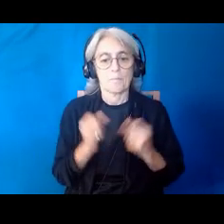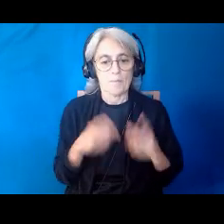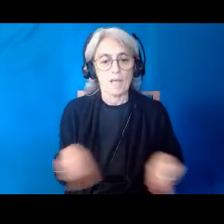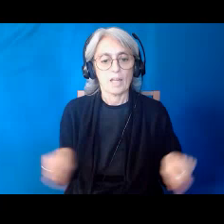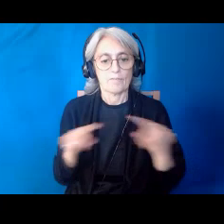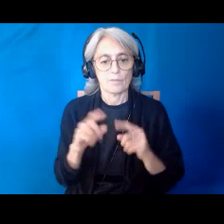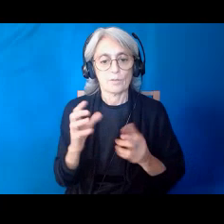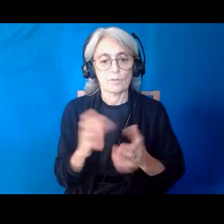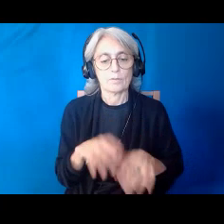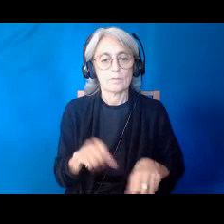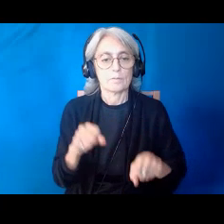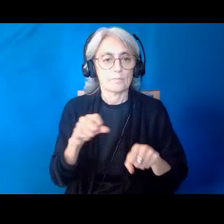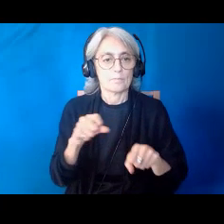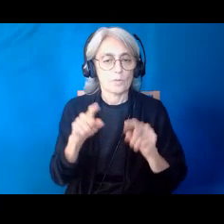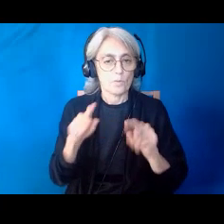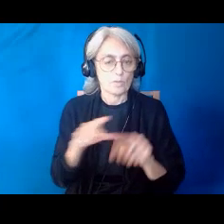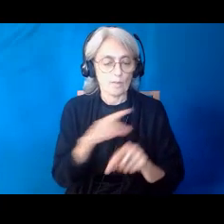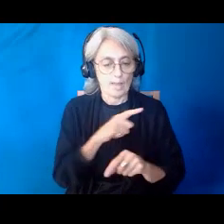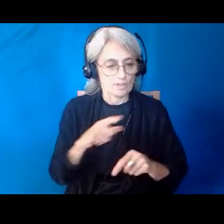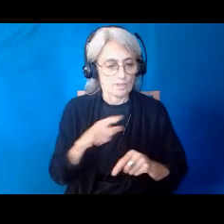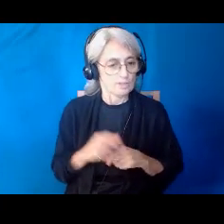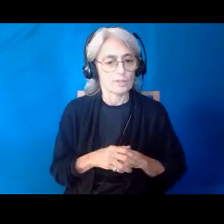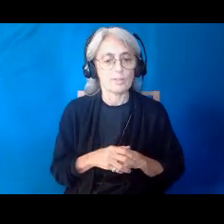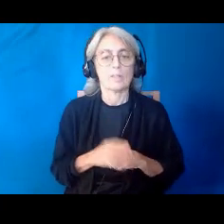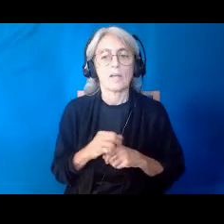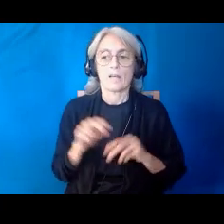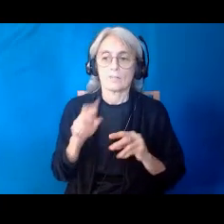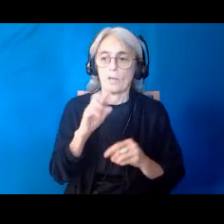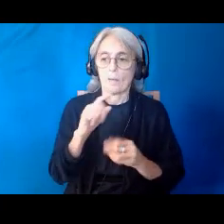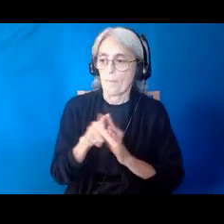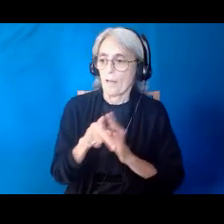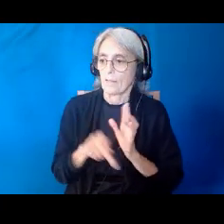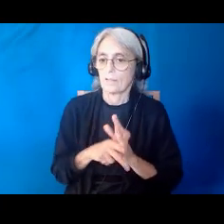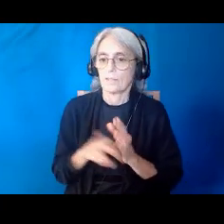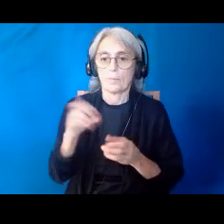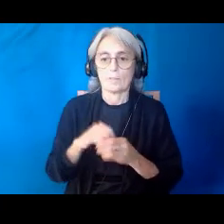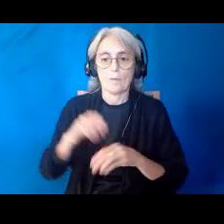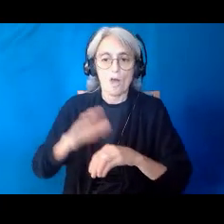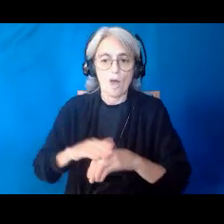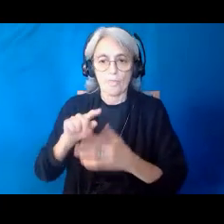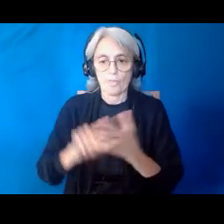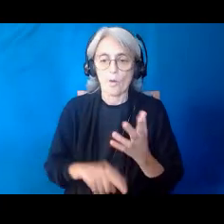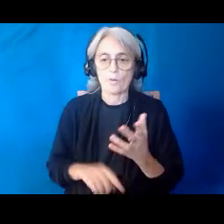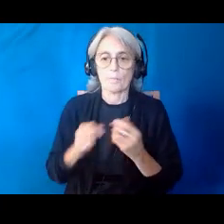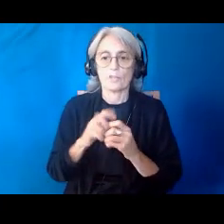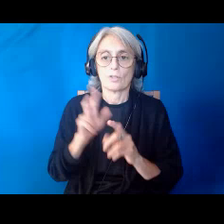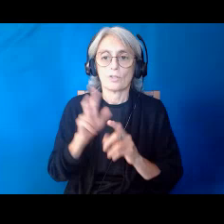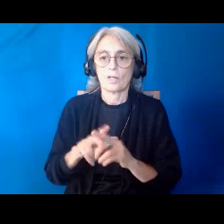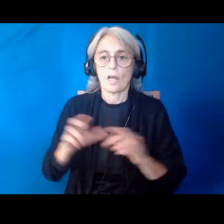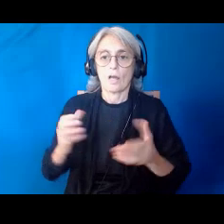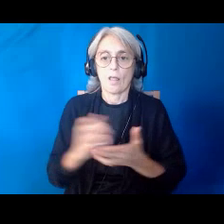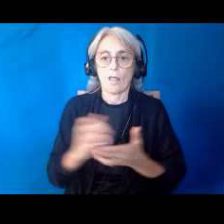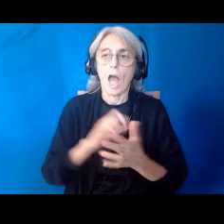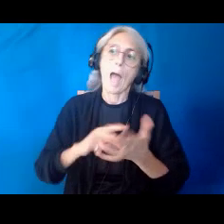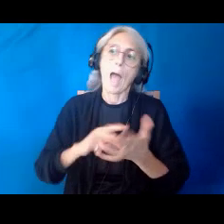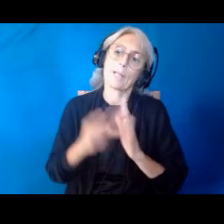the legislature making sure that the policies that you have the opportunity to participate on here today are implemented correctly. The